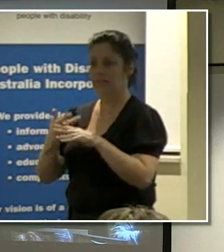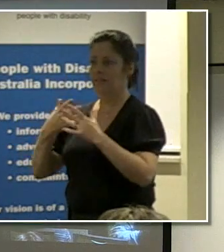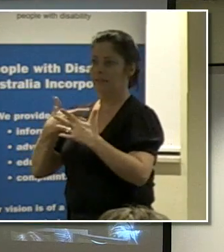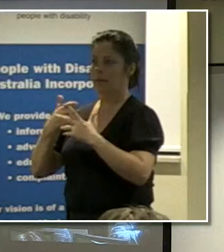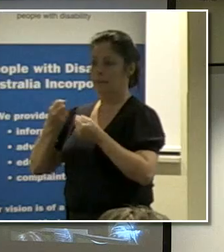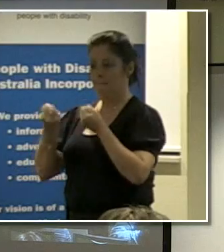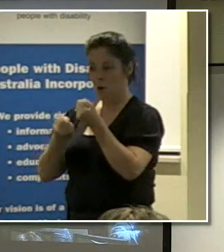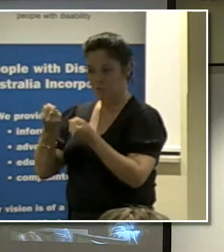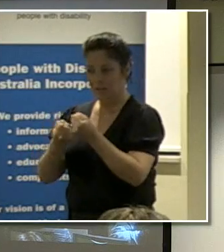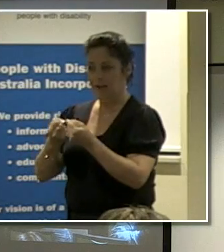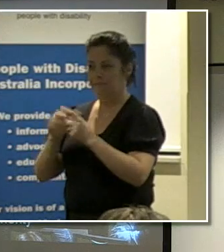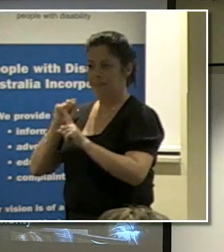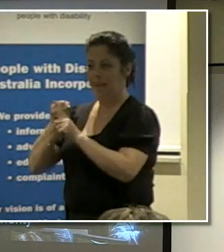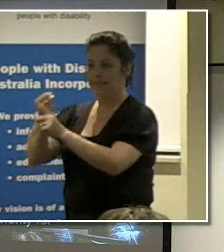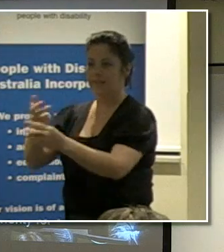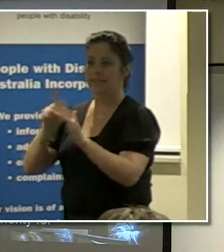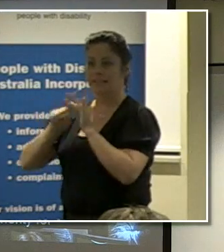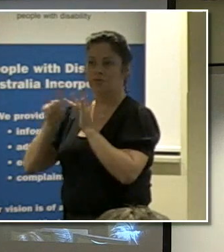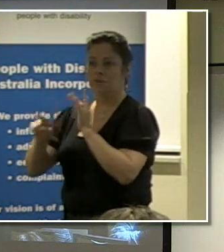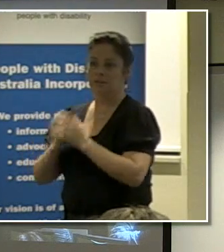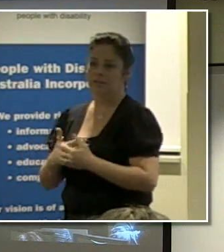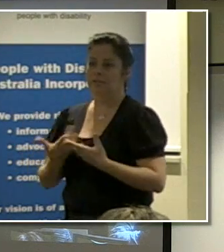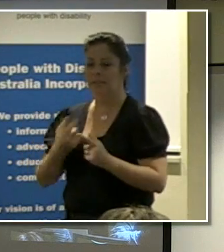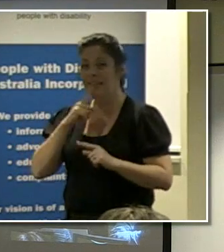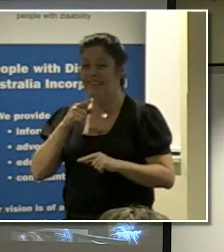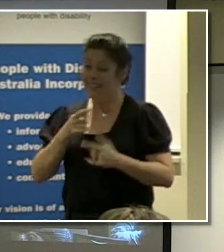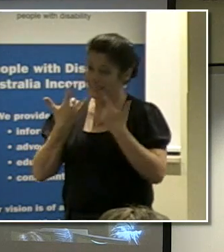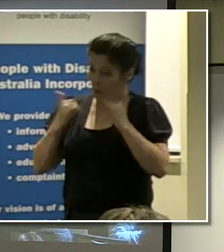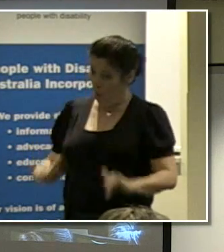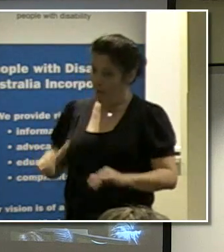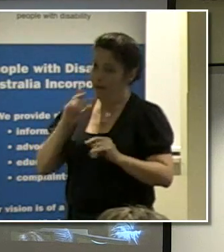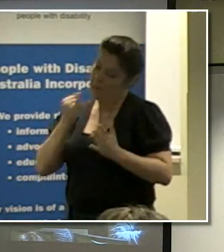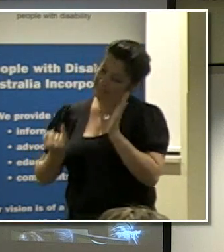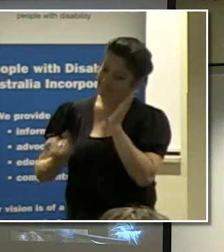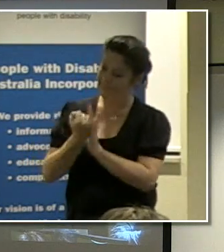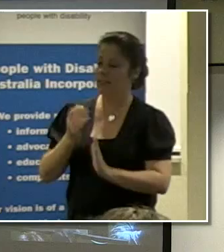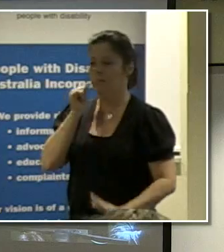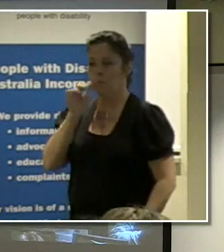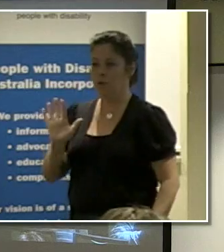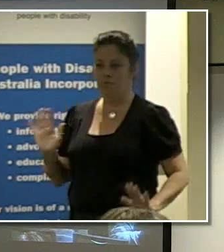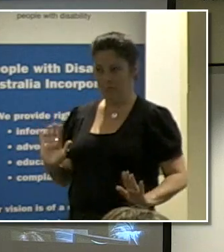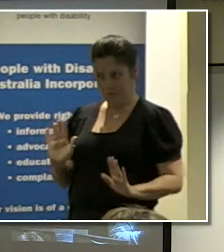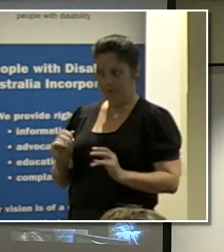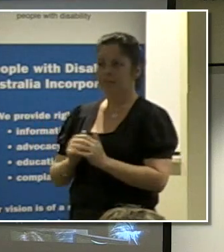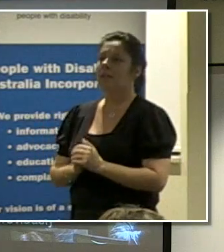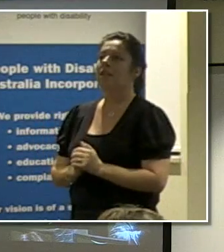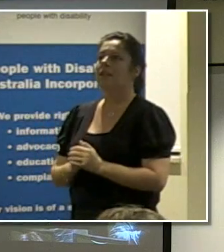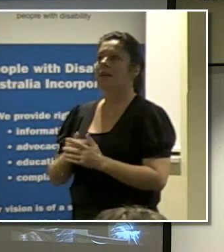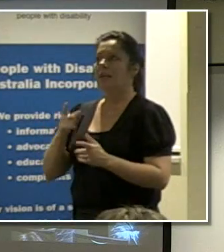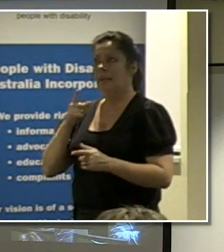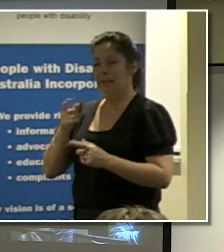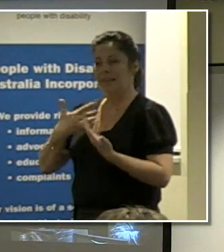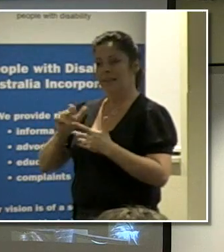is a lawyer by profession, but we won't hold that against you, and with a strong background in administrative and insurance